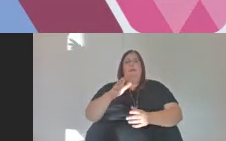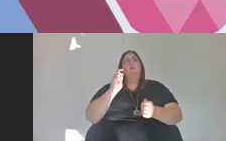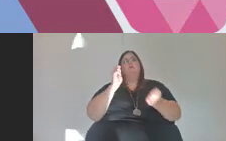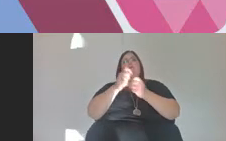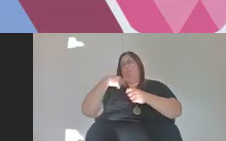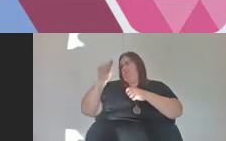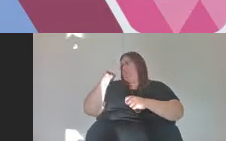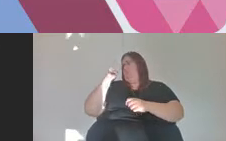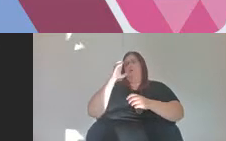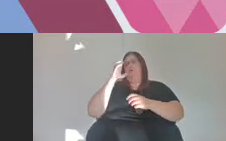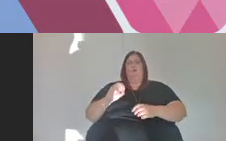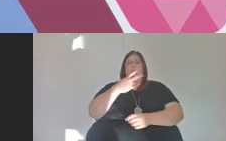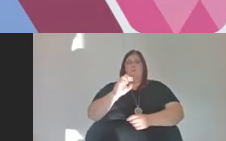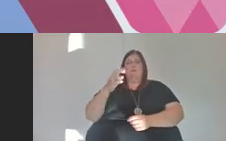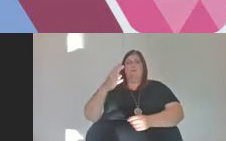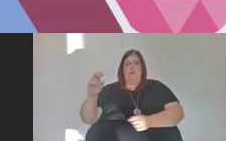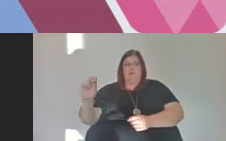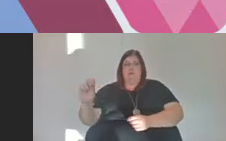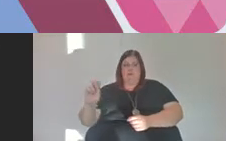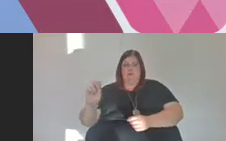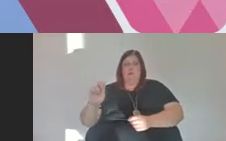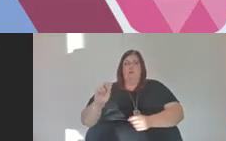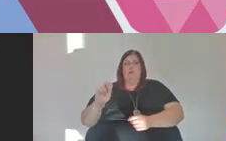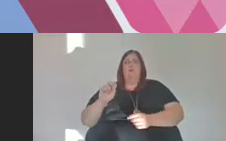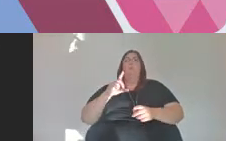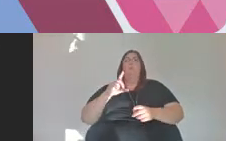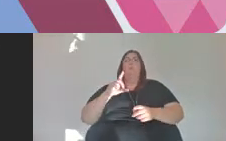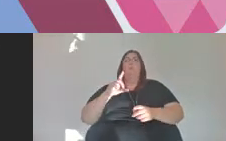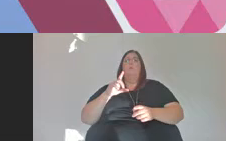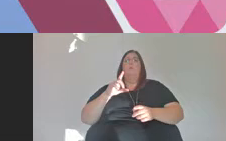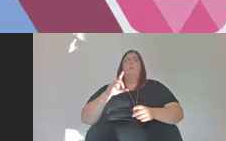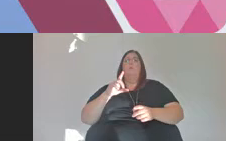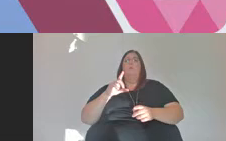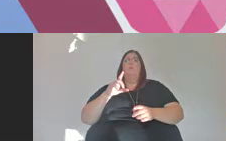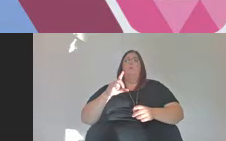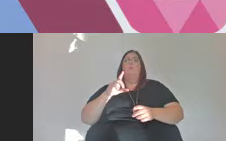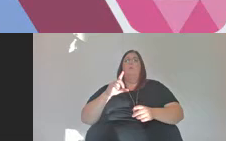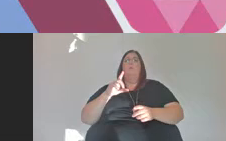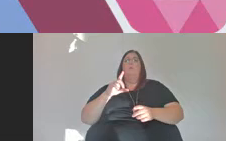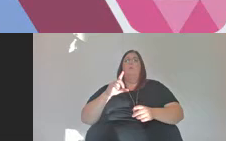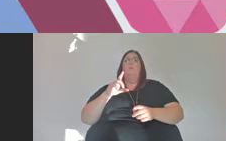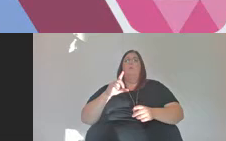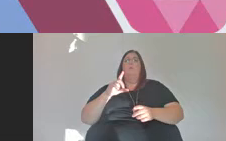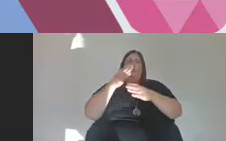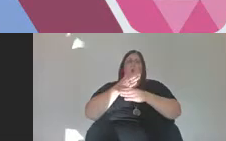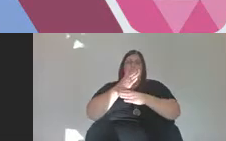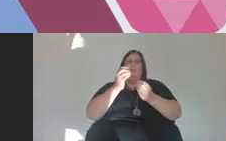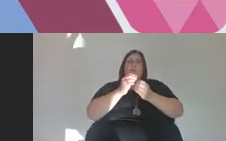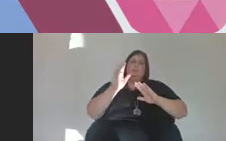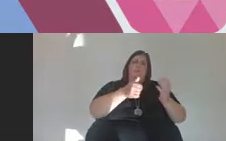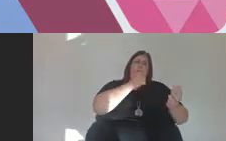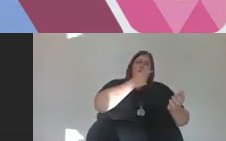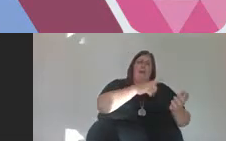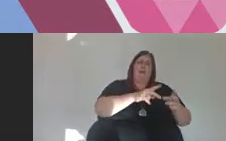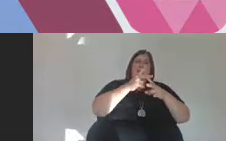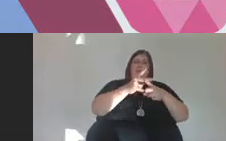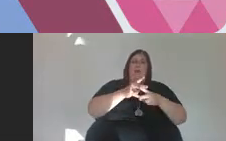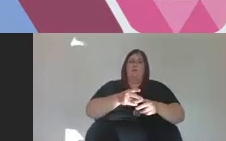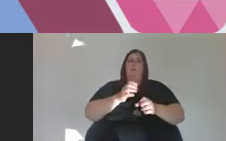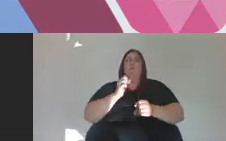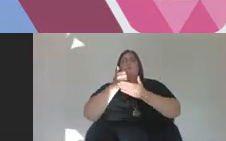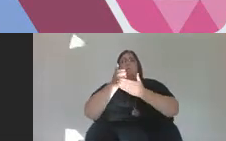2020, collectively we've developed some new joint working structures with our system partners, service users and carers, to support the